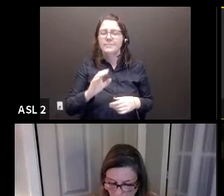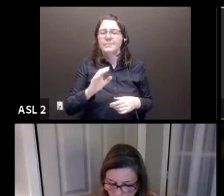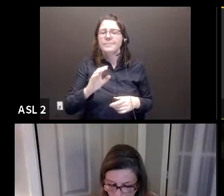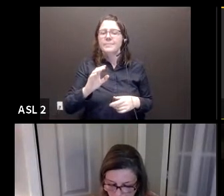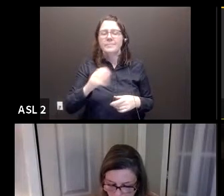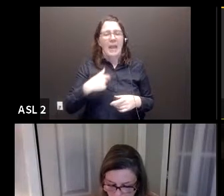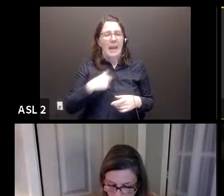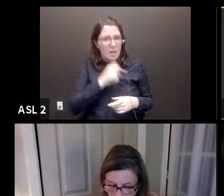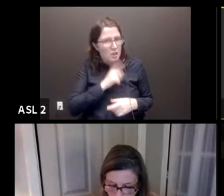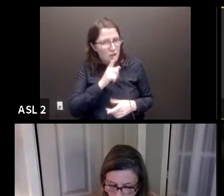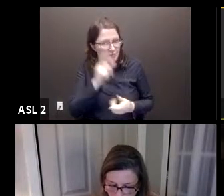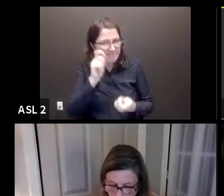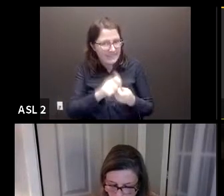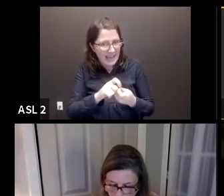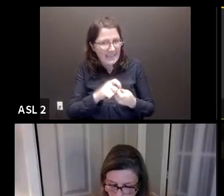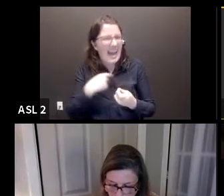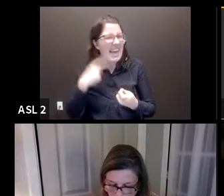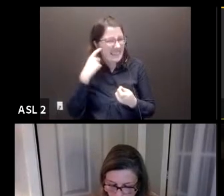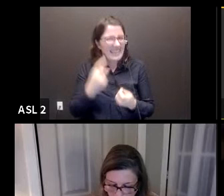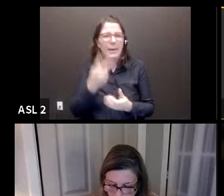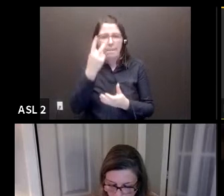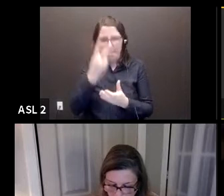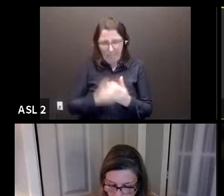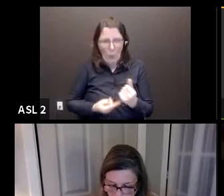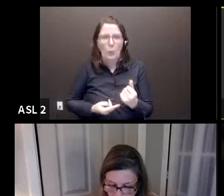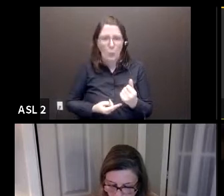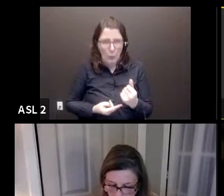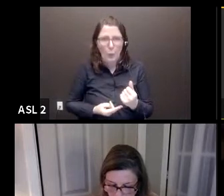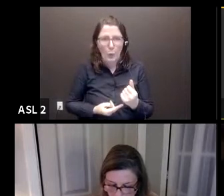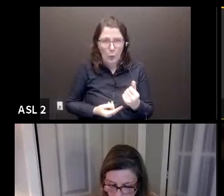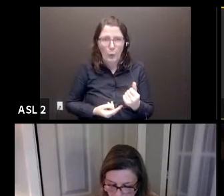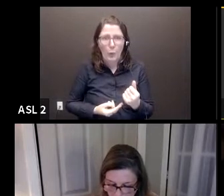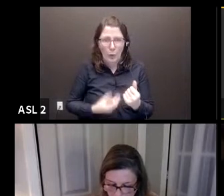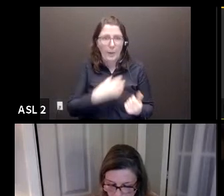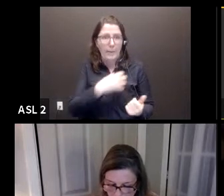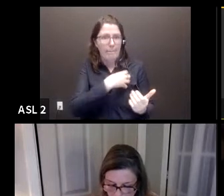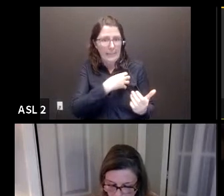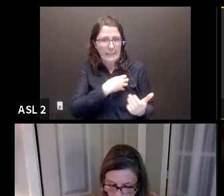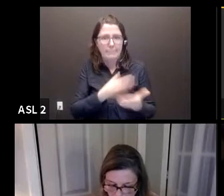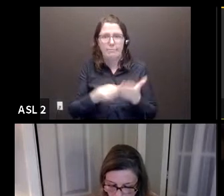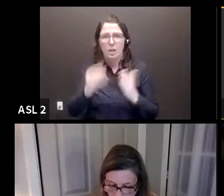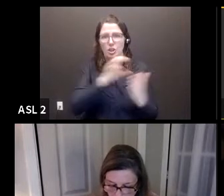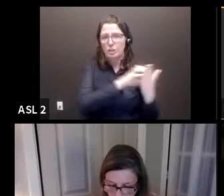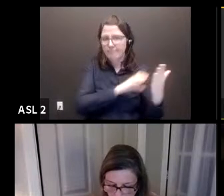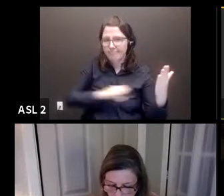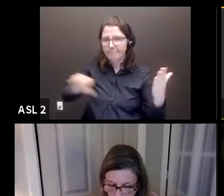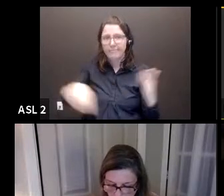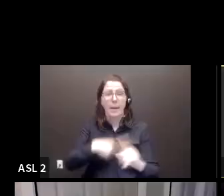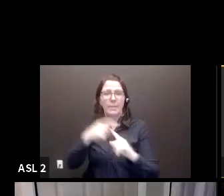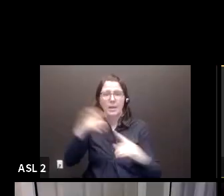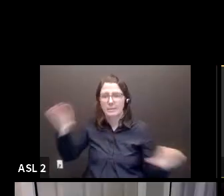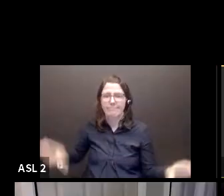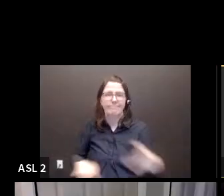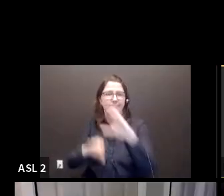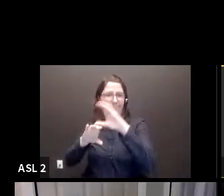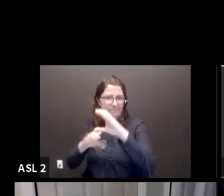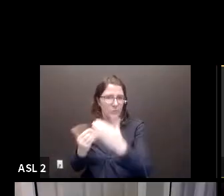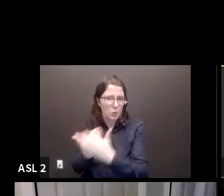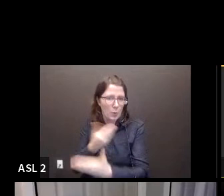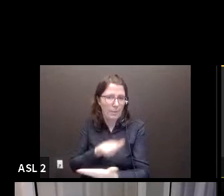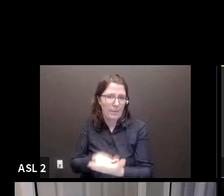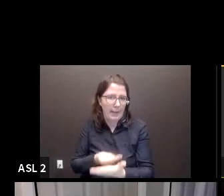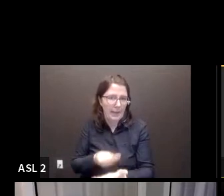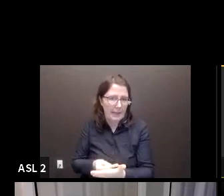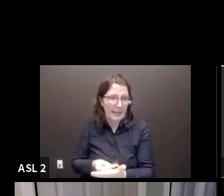same time uh the province is investing some of it at the same time and i know city council has tried to get the province